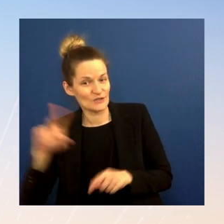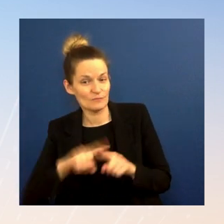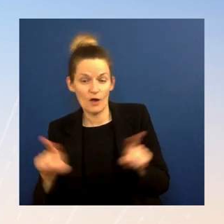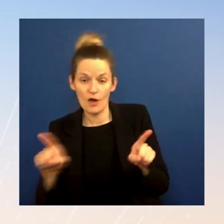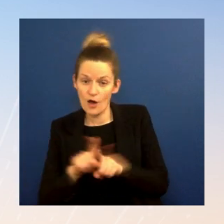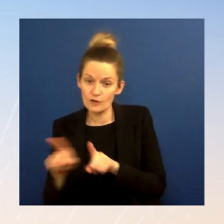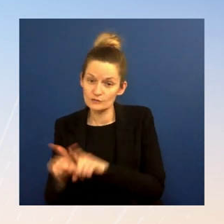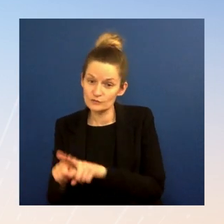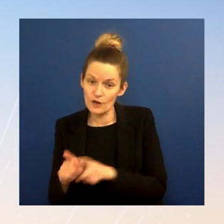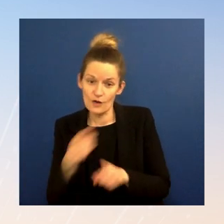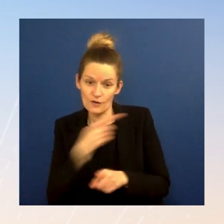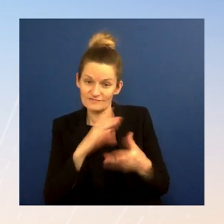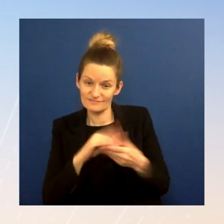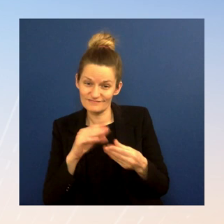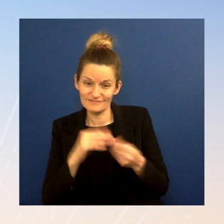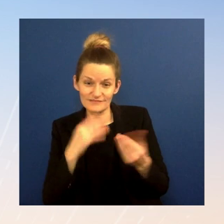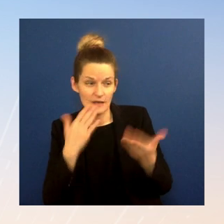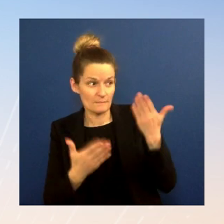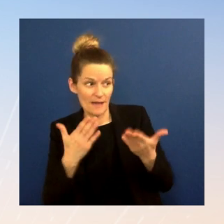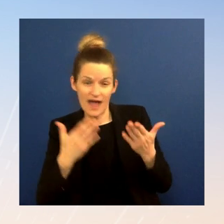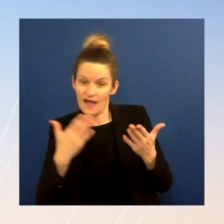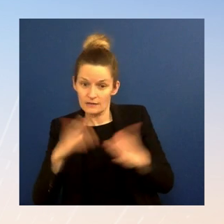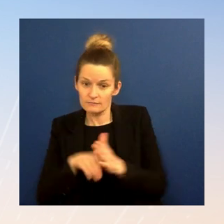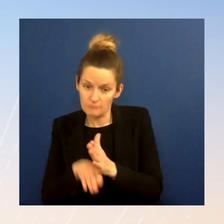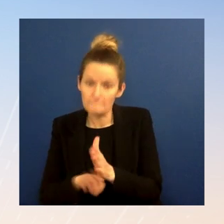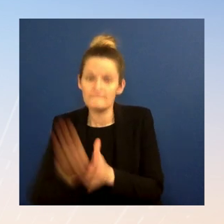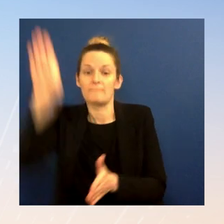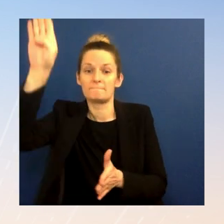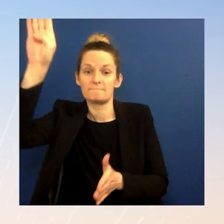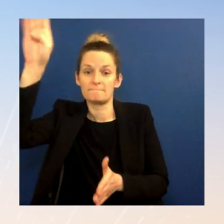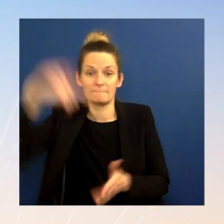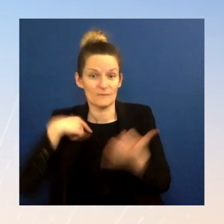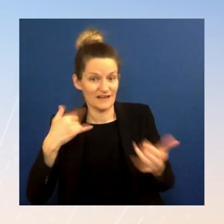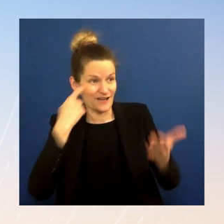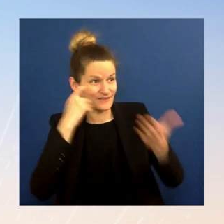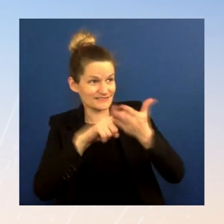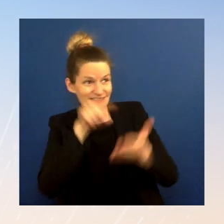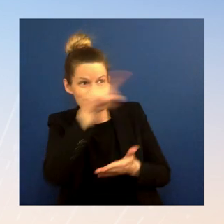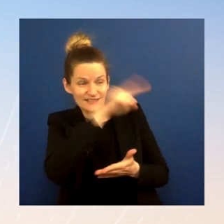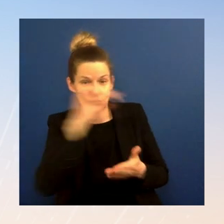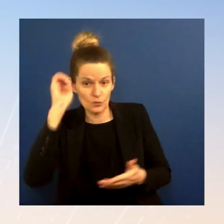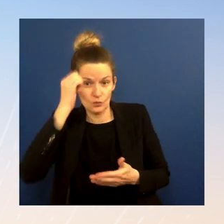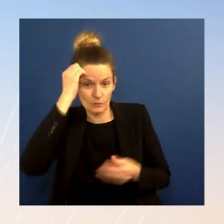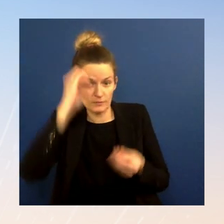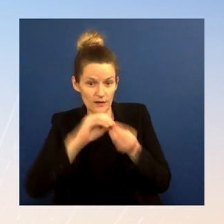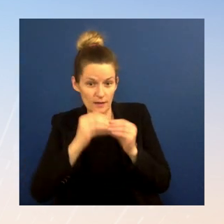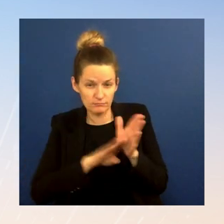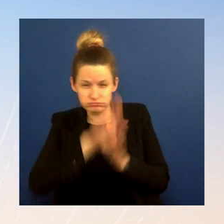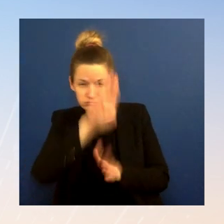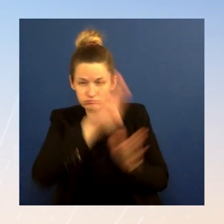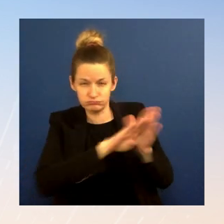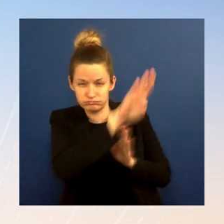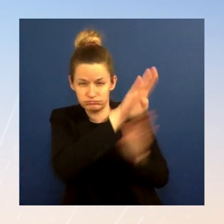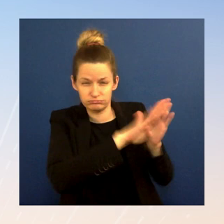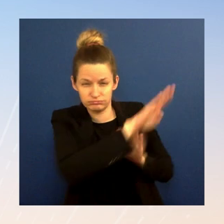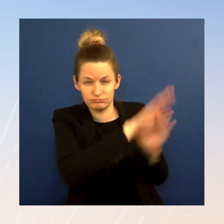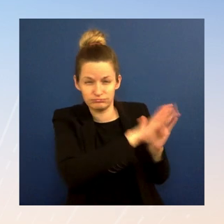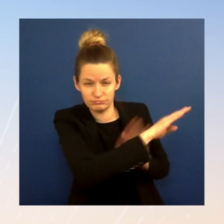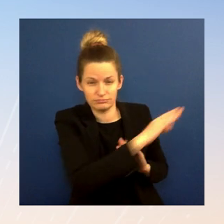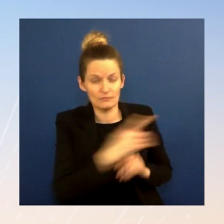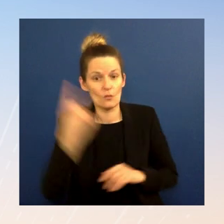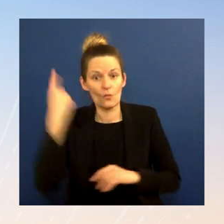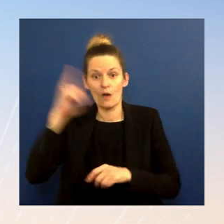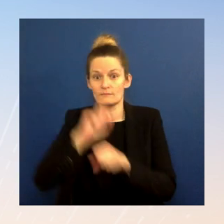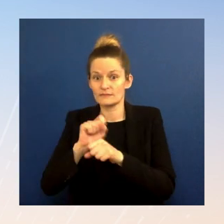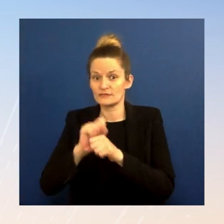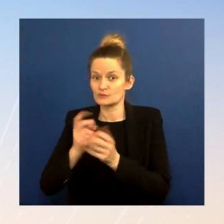surge right now in China and in Europe. And one of the truisms of this pandemic, if it's in Europe, it ends up here a few weeks later. What precautions and